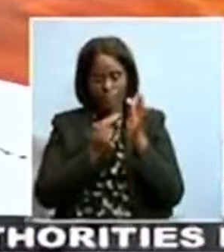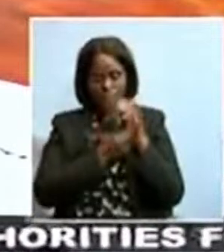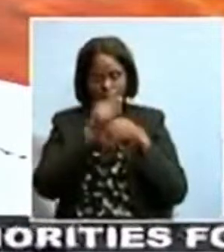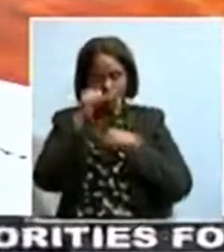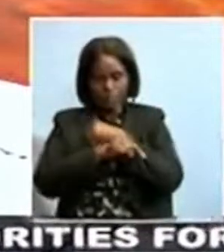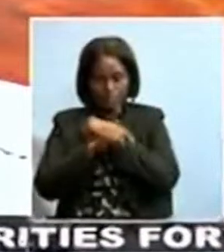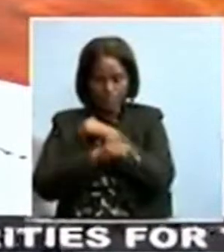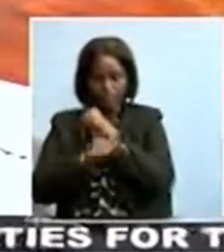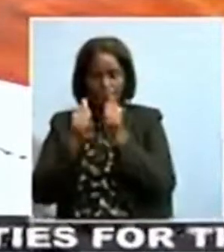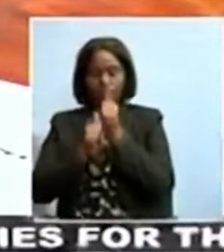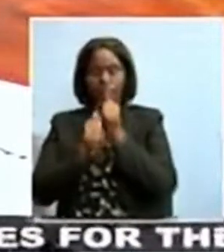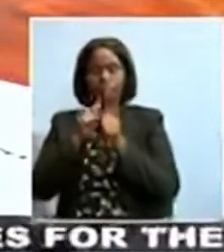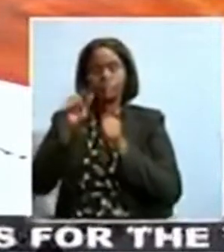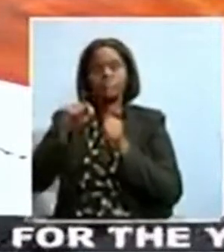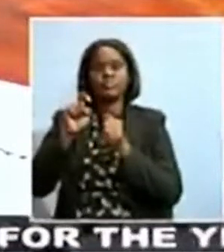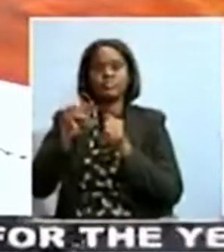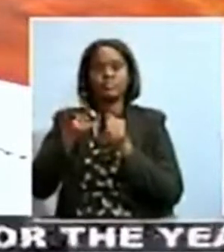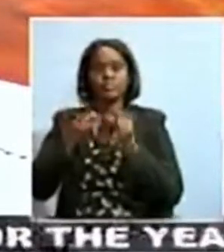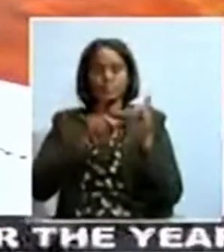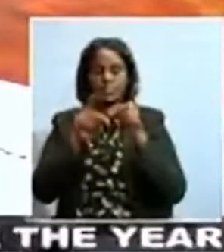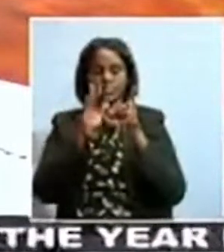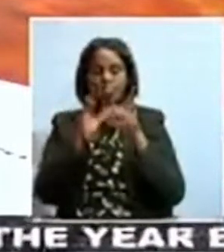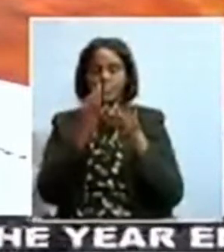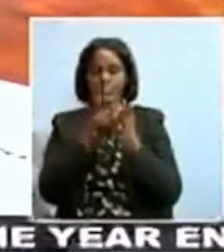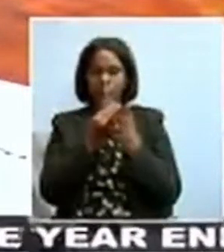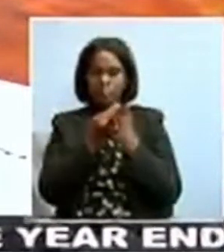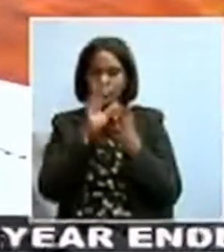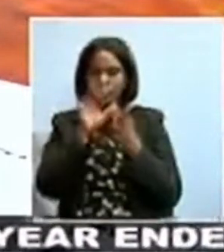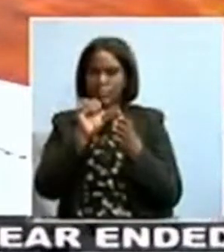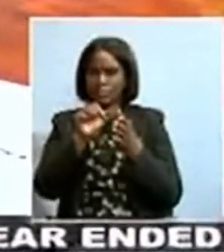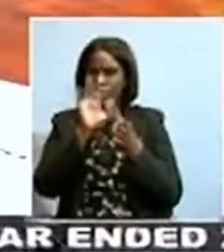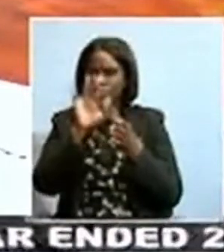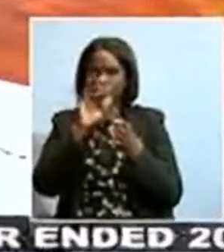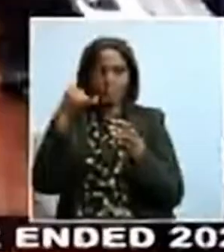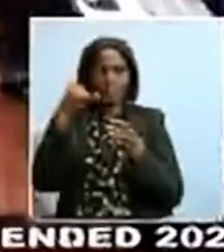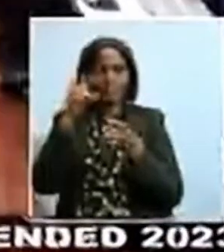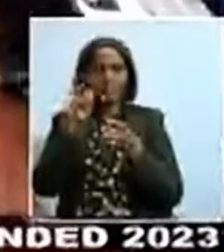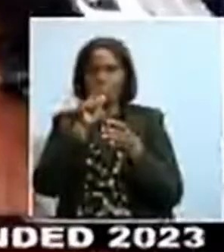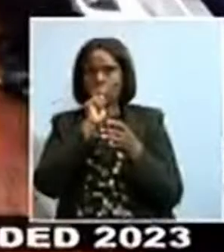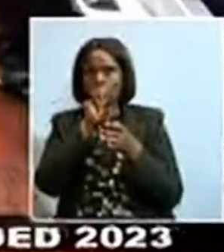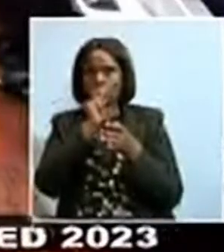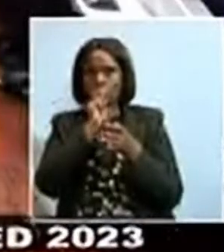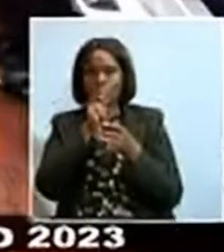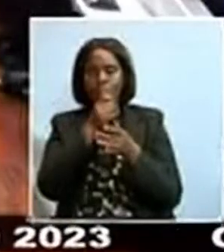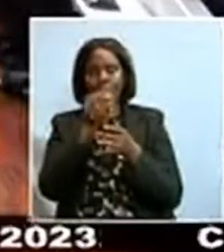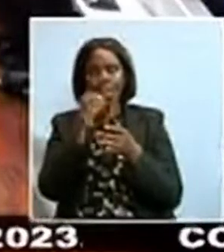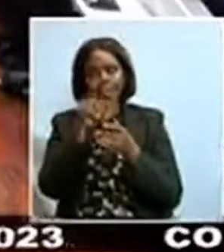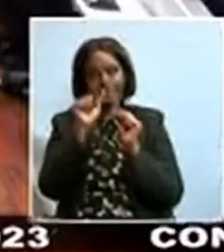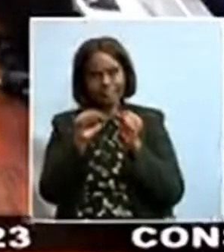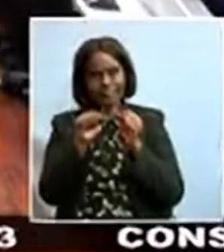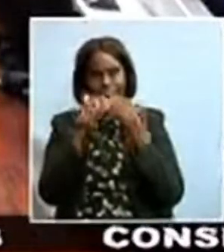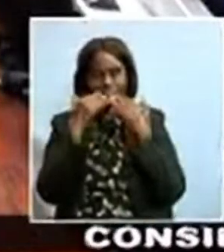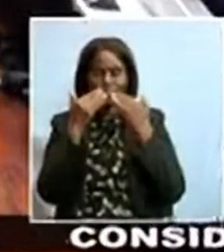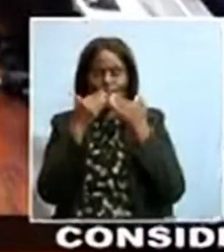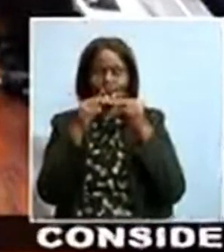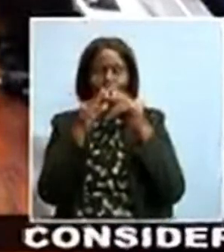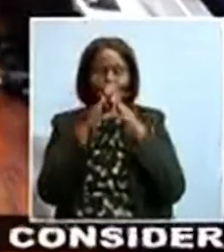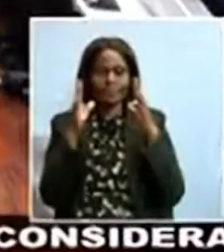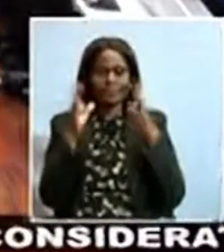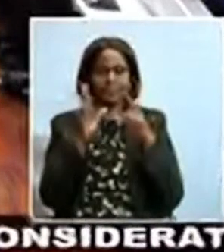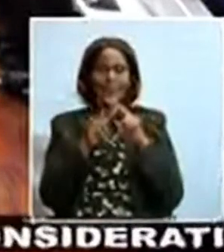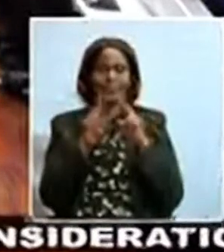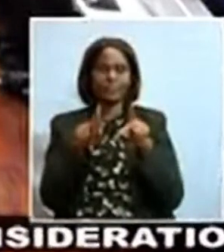details required. Director of Finance, you can switch off your mic, Honorable Kalo. Thank you. Thank you so much,